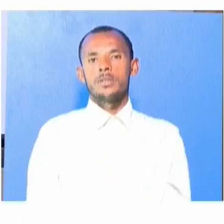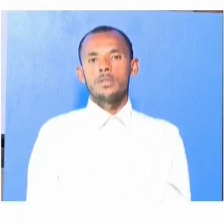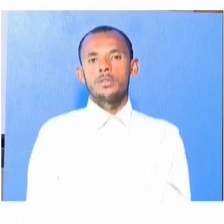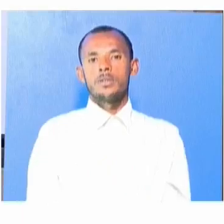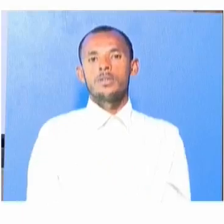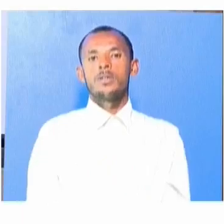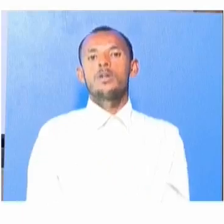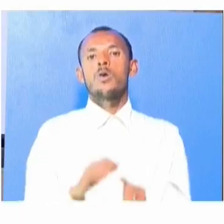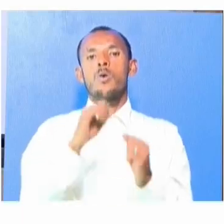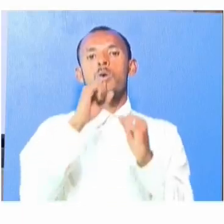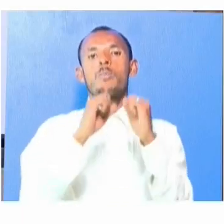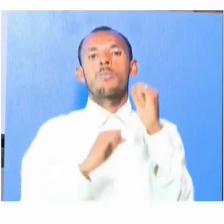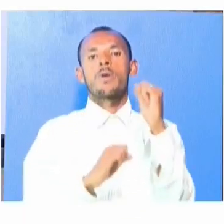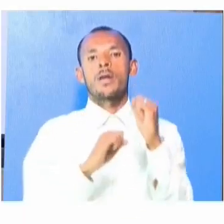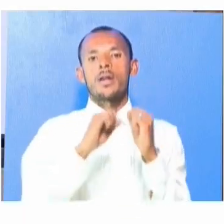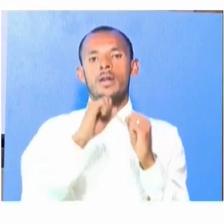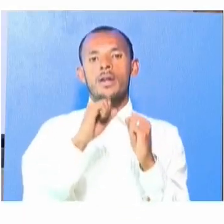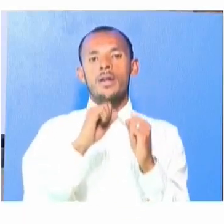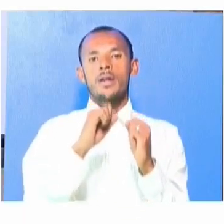Compare